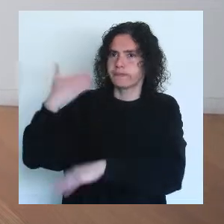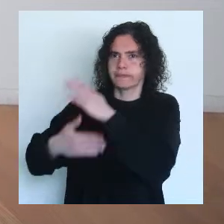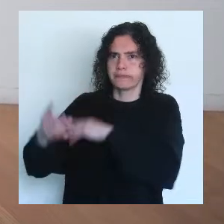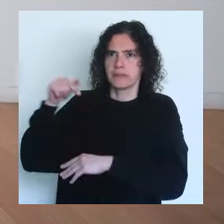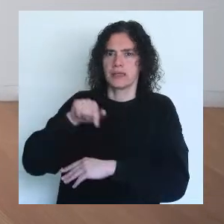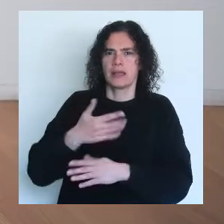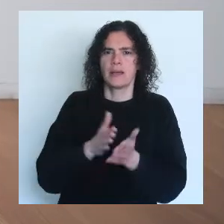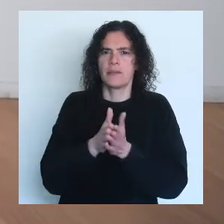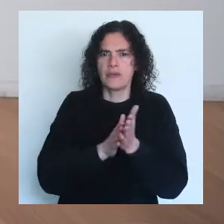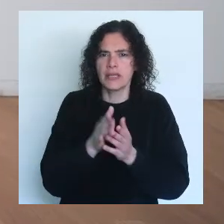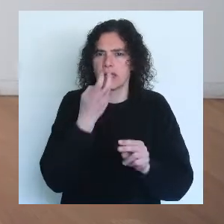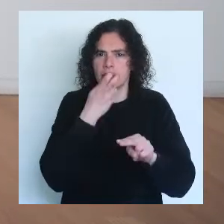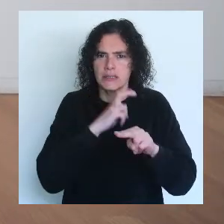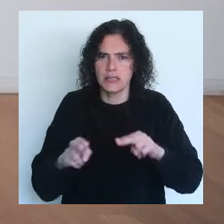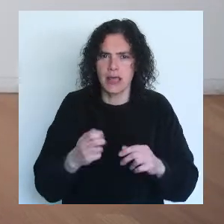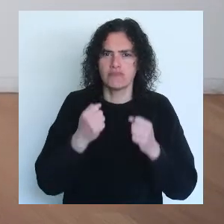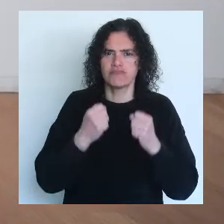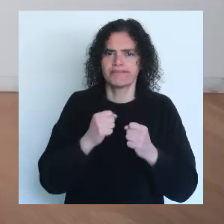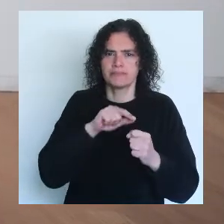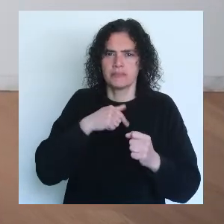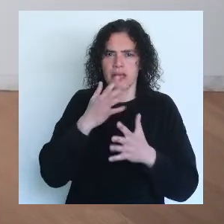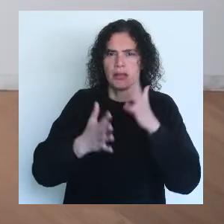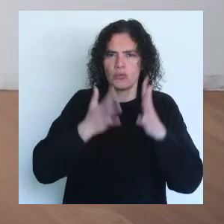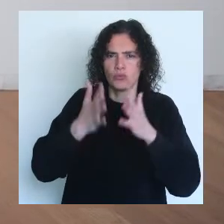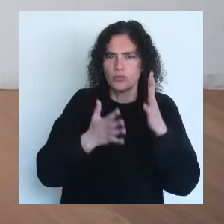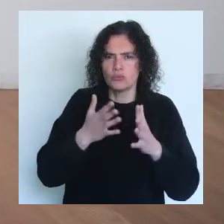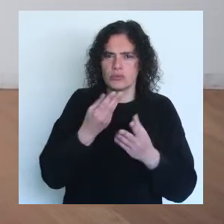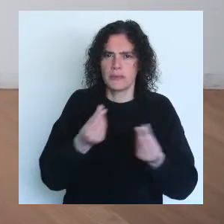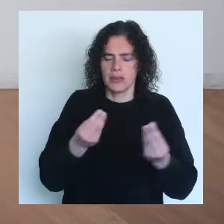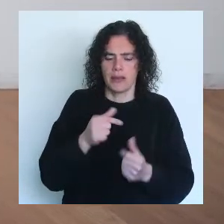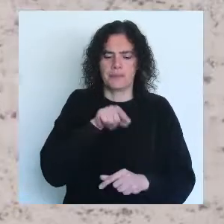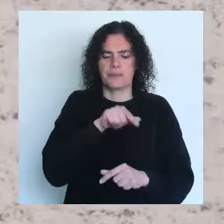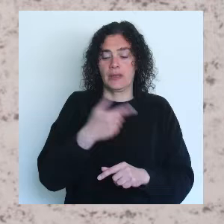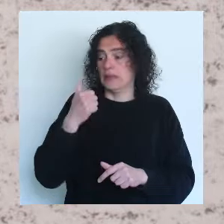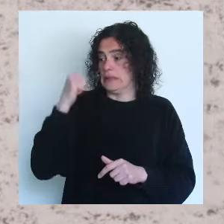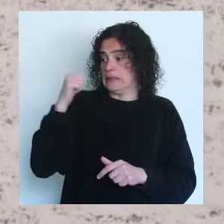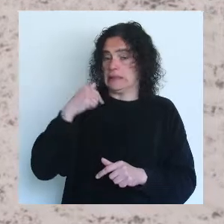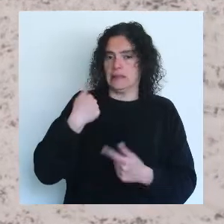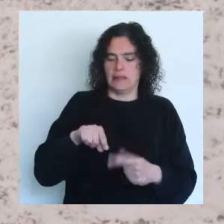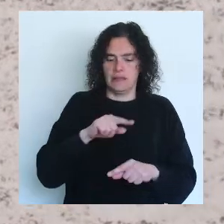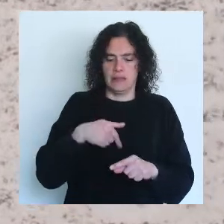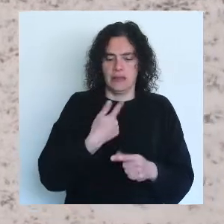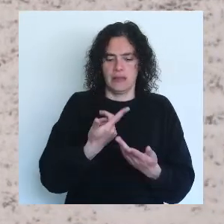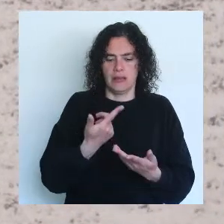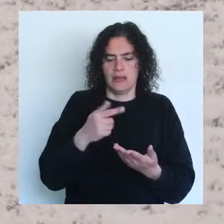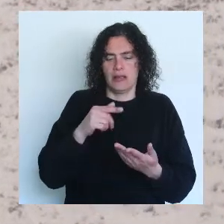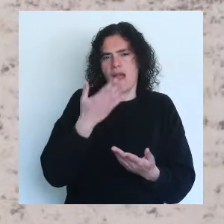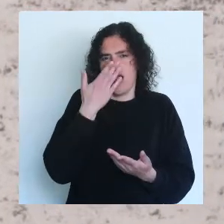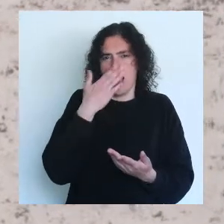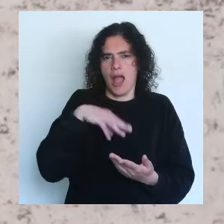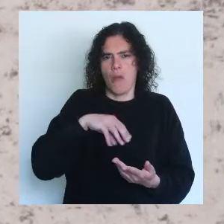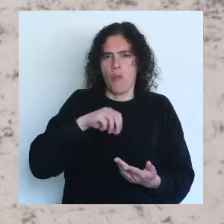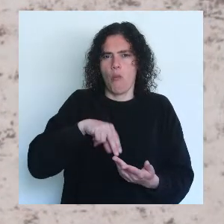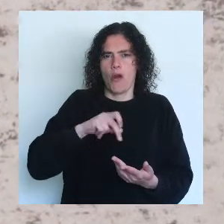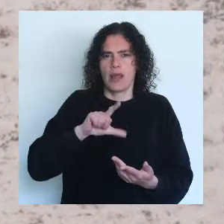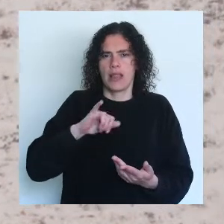of their time, using electricity, power, industrial material. Behind me, for me, that's almost the